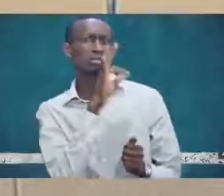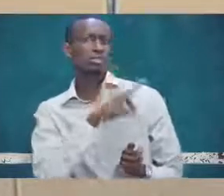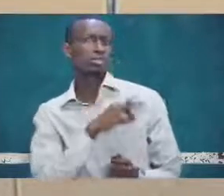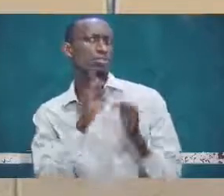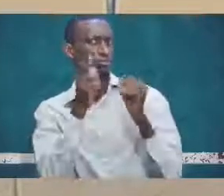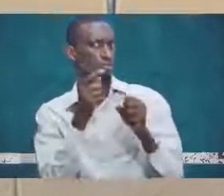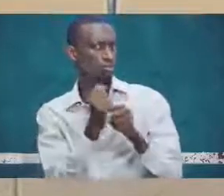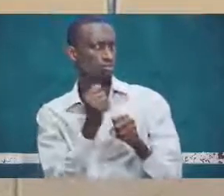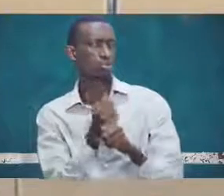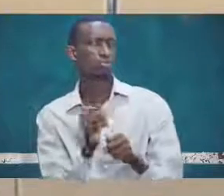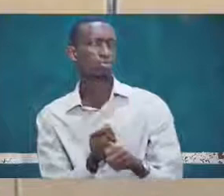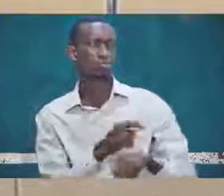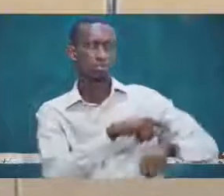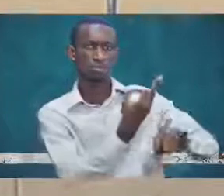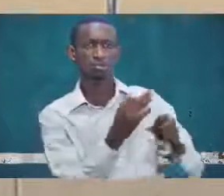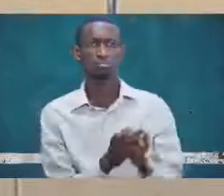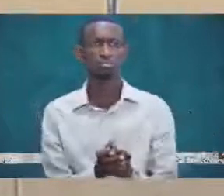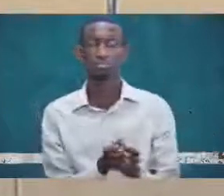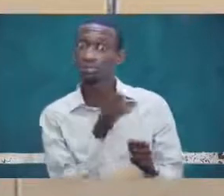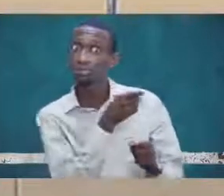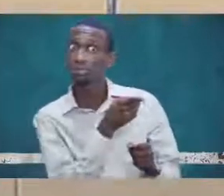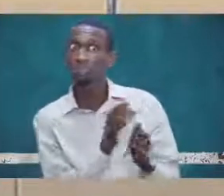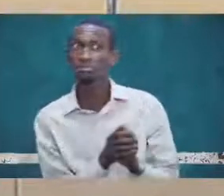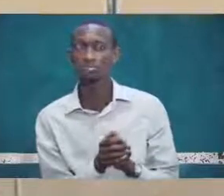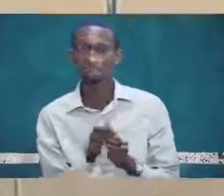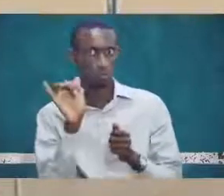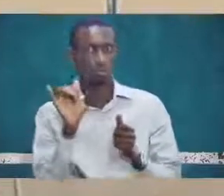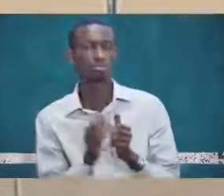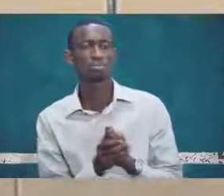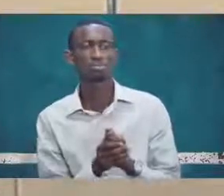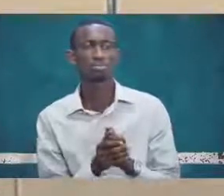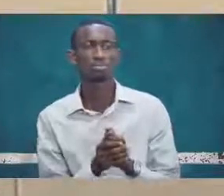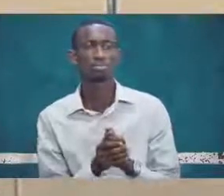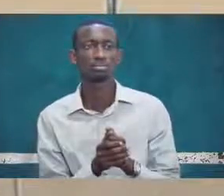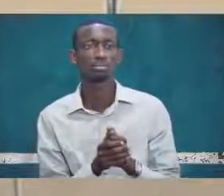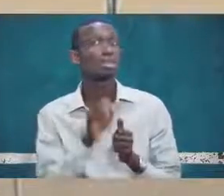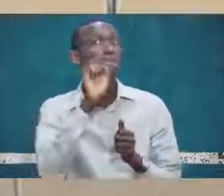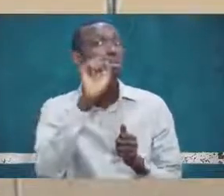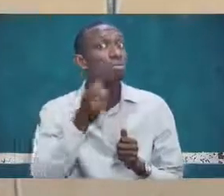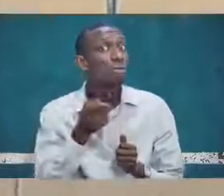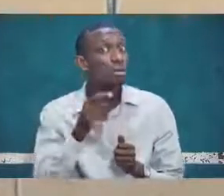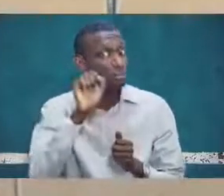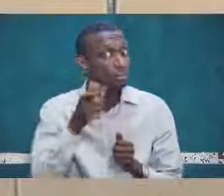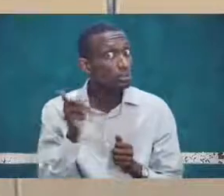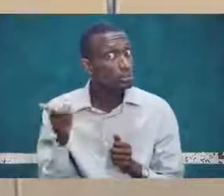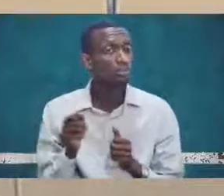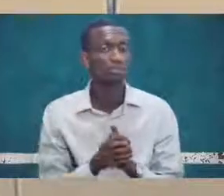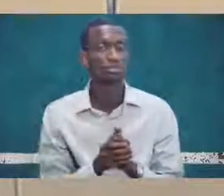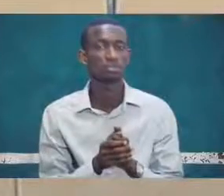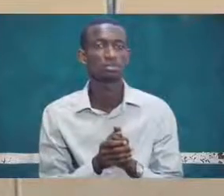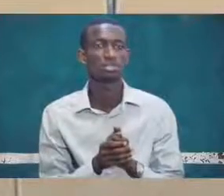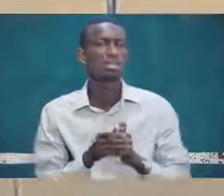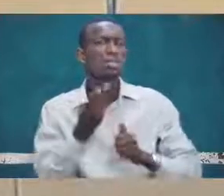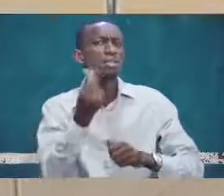this is y. And then now here, this is the amount of money you do be paid over 1